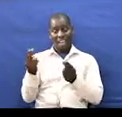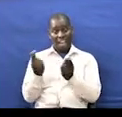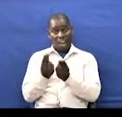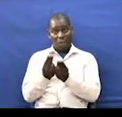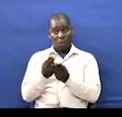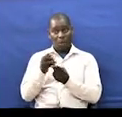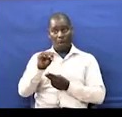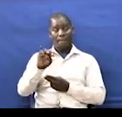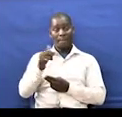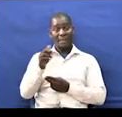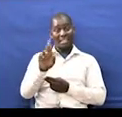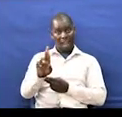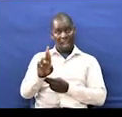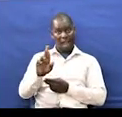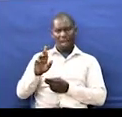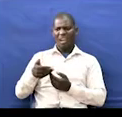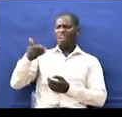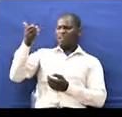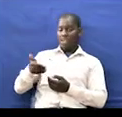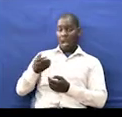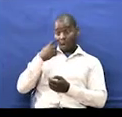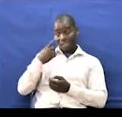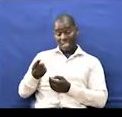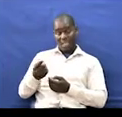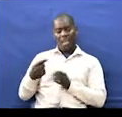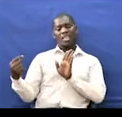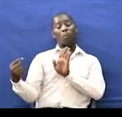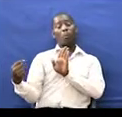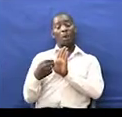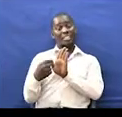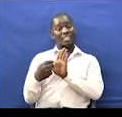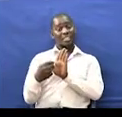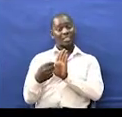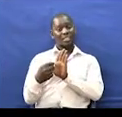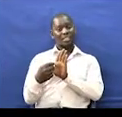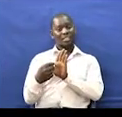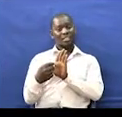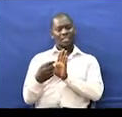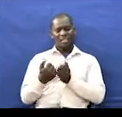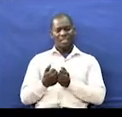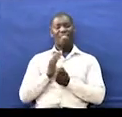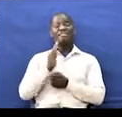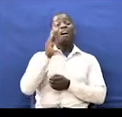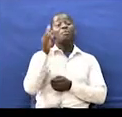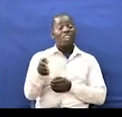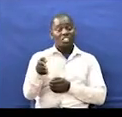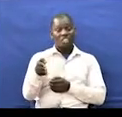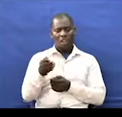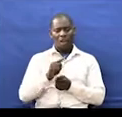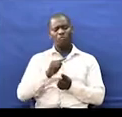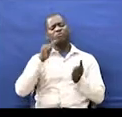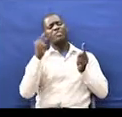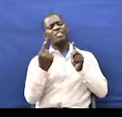Here you have to see where does the turning point is. I mean, where the direction of the turning is where. If you see